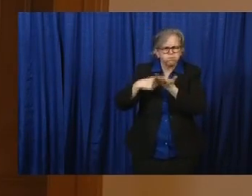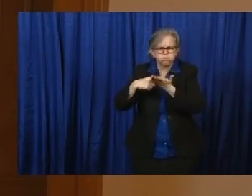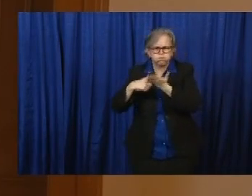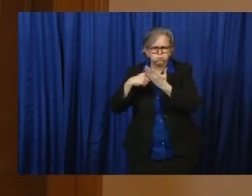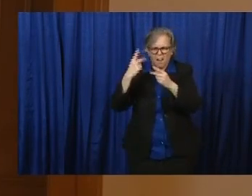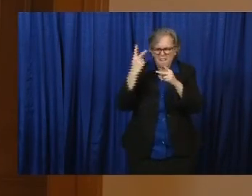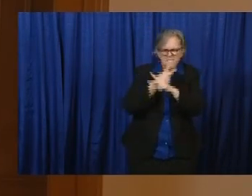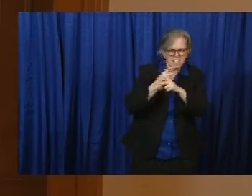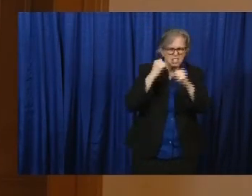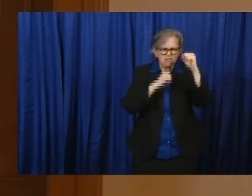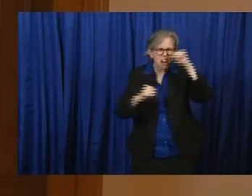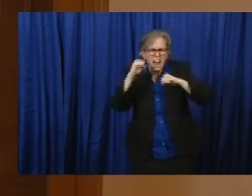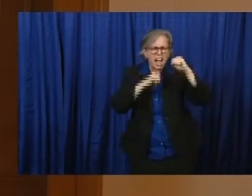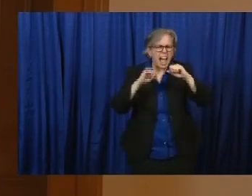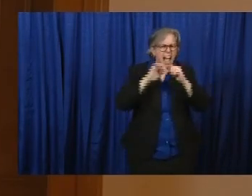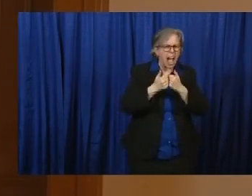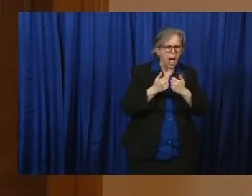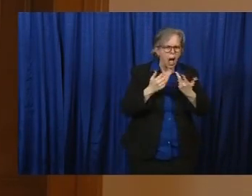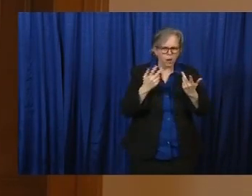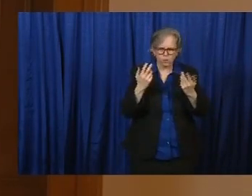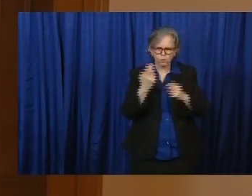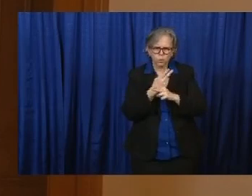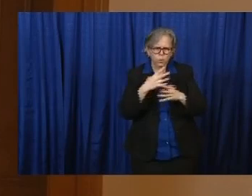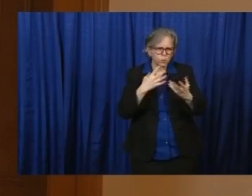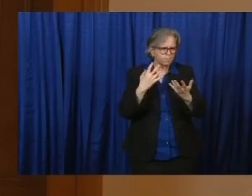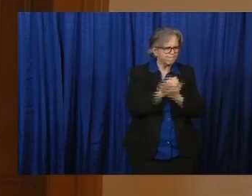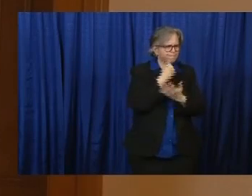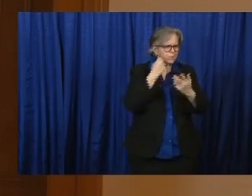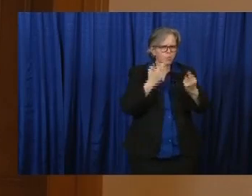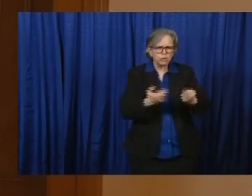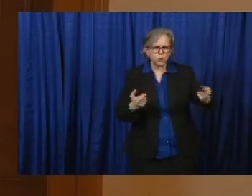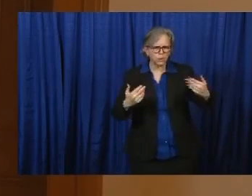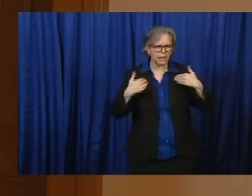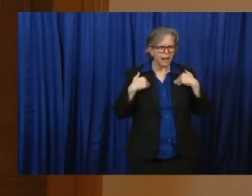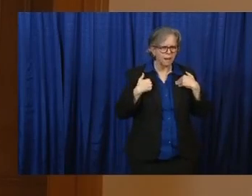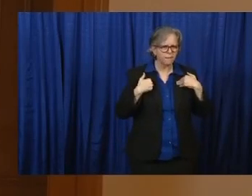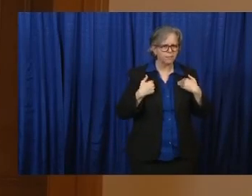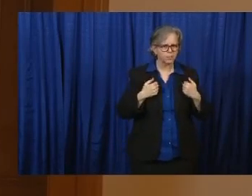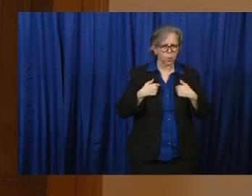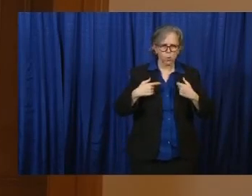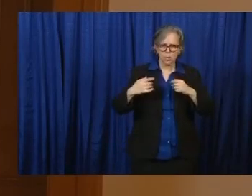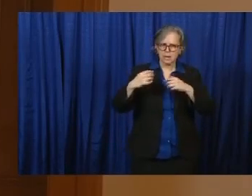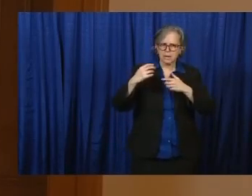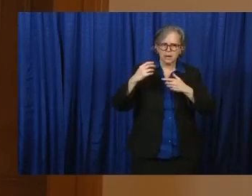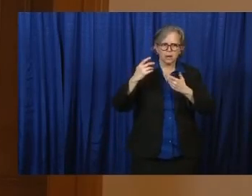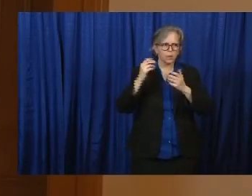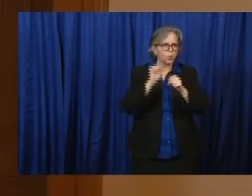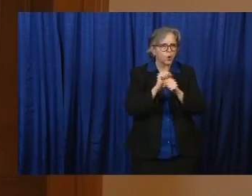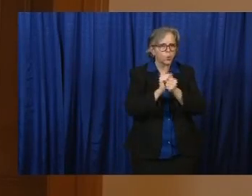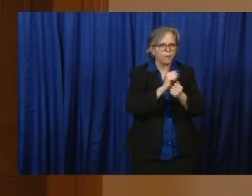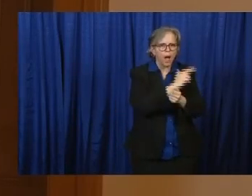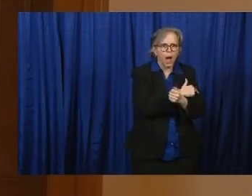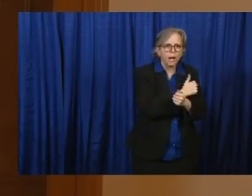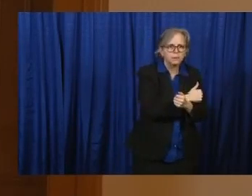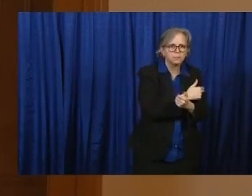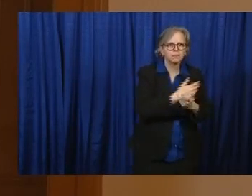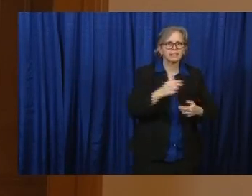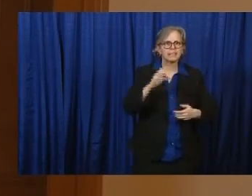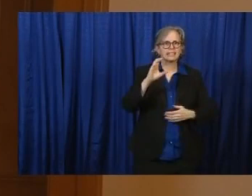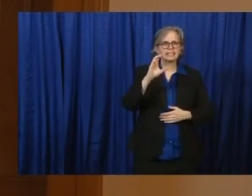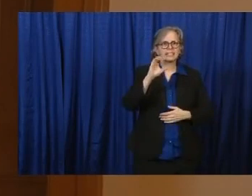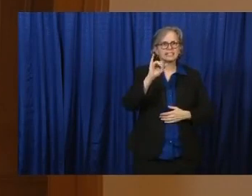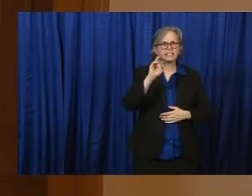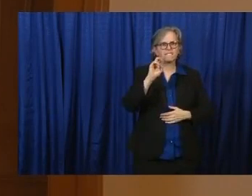deploy the resources we have. And in that work, we're working tirelessly with hospitals, with civic leaders, with members